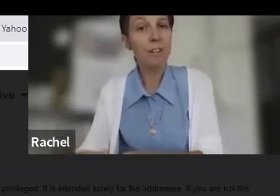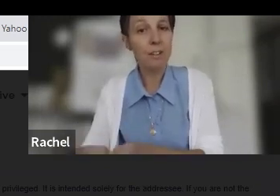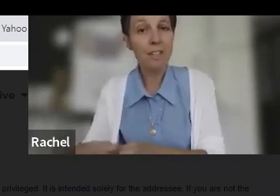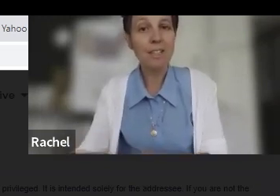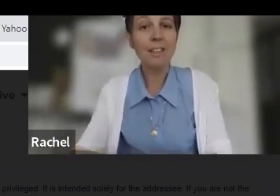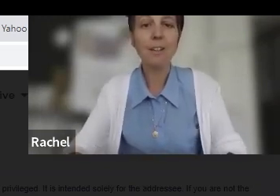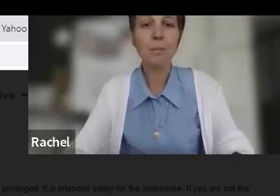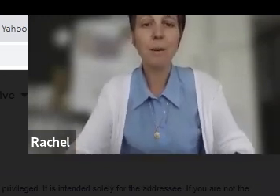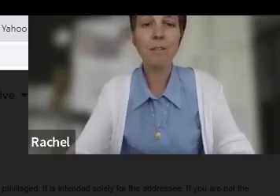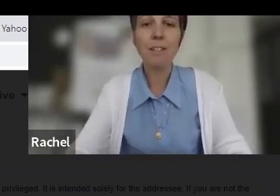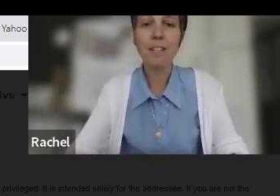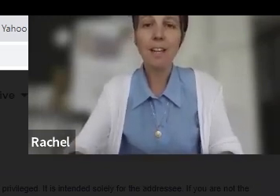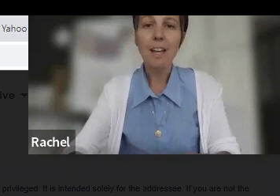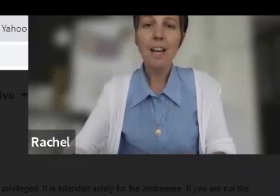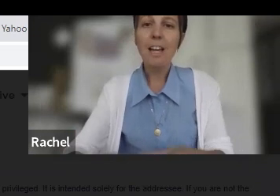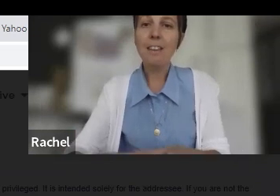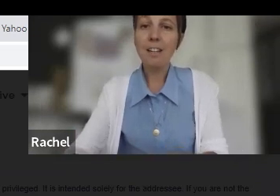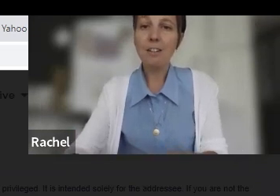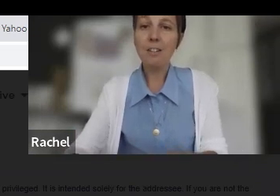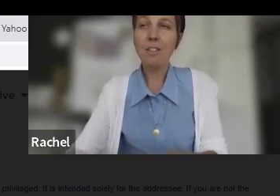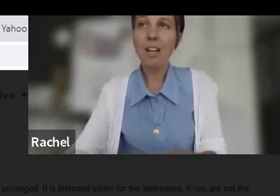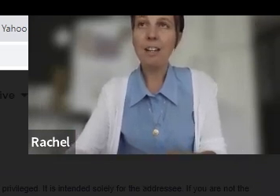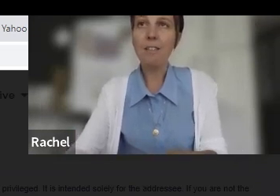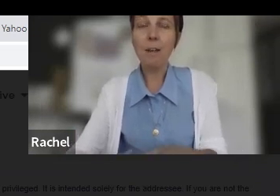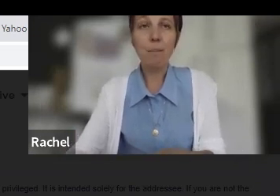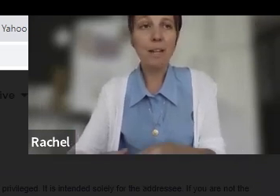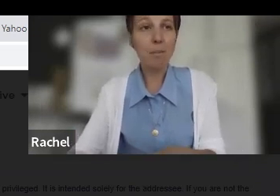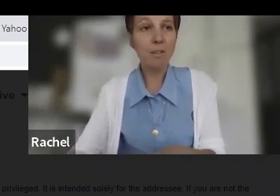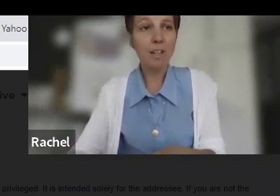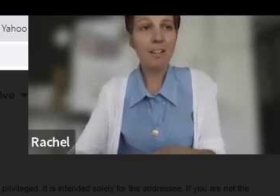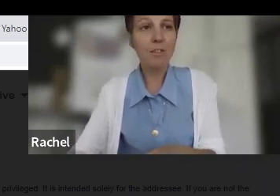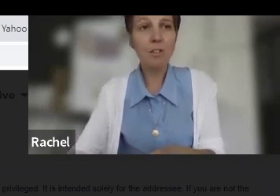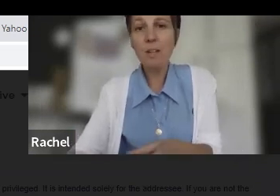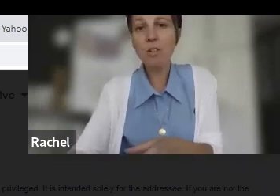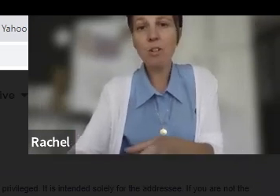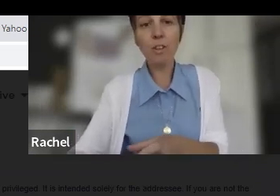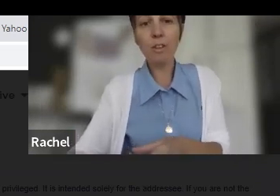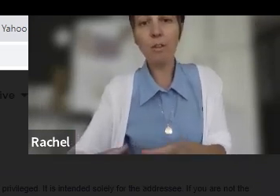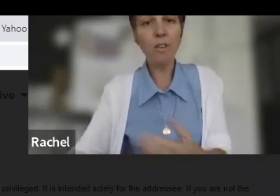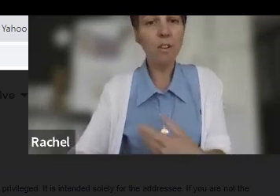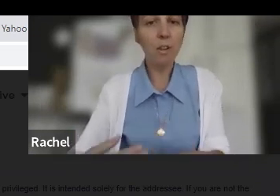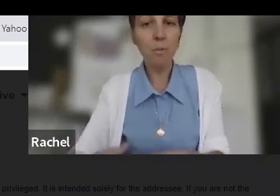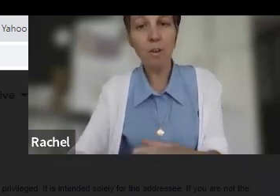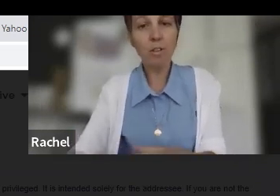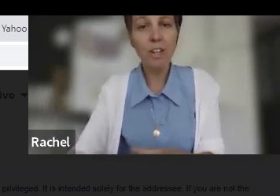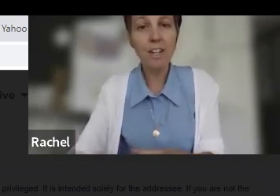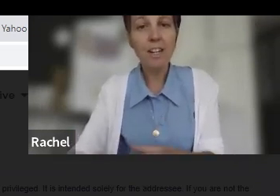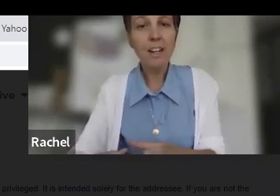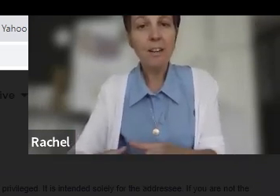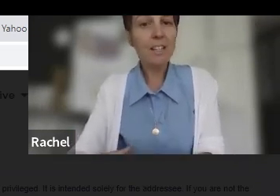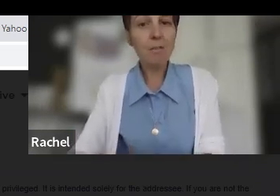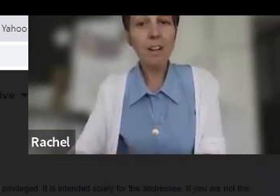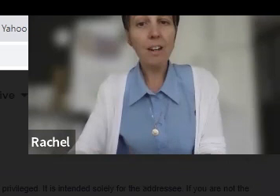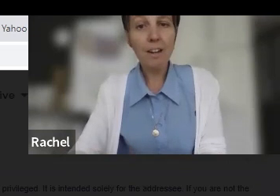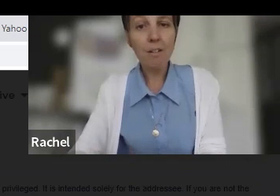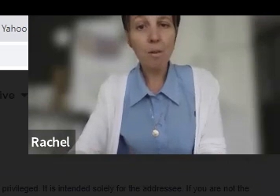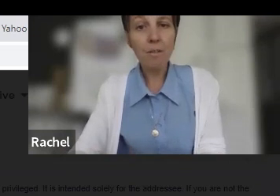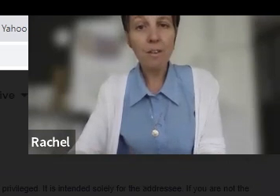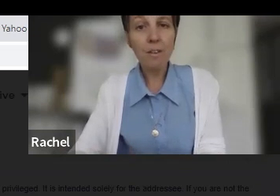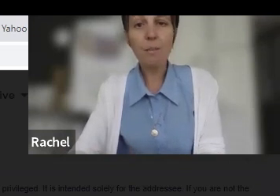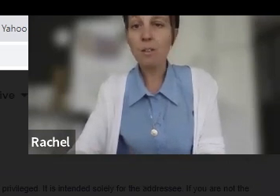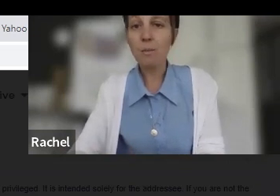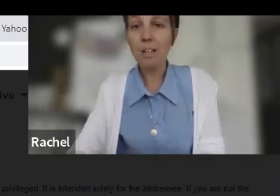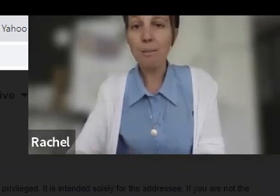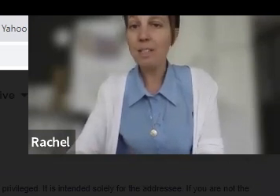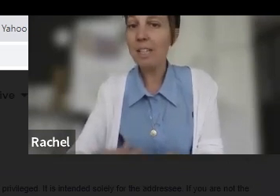current difficulties that they're experiencing, and then just kind of them being able to kind of just make sure that the referral that we've got sent is the right therapy